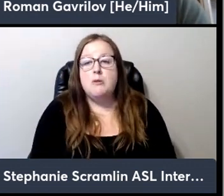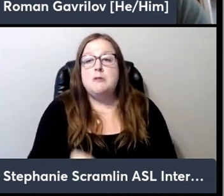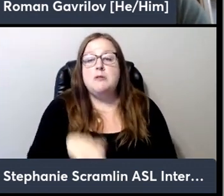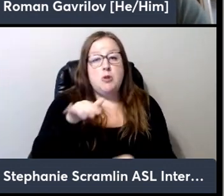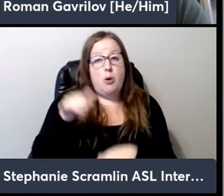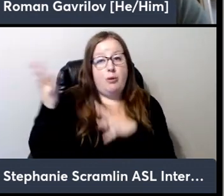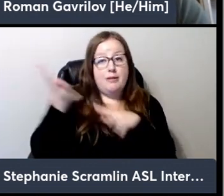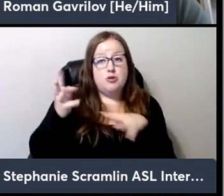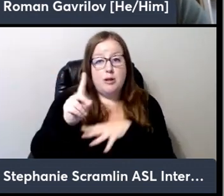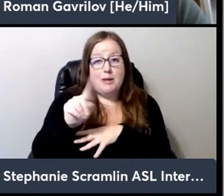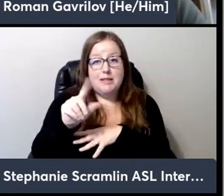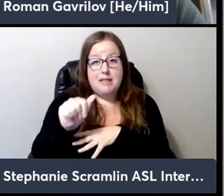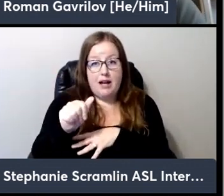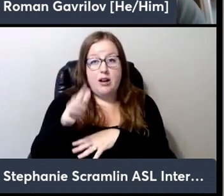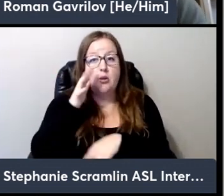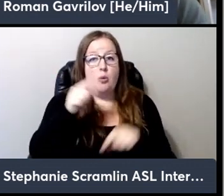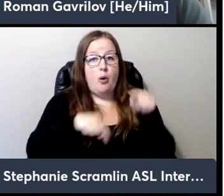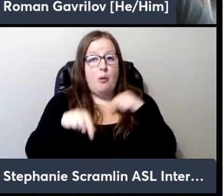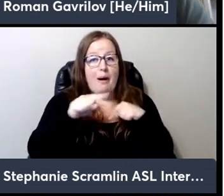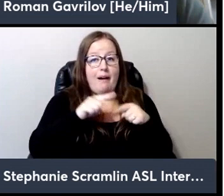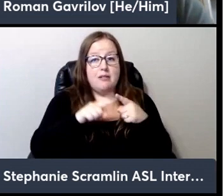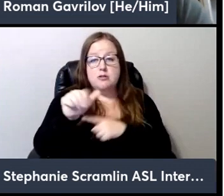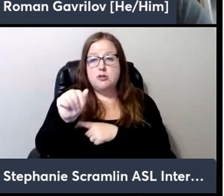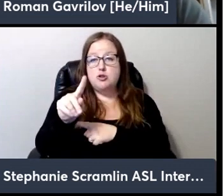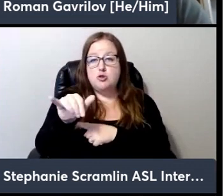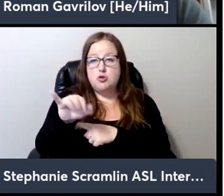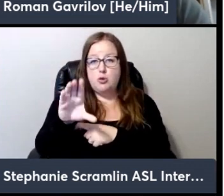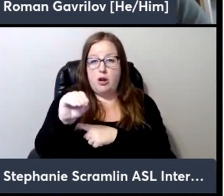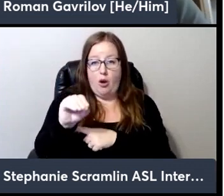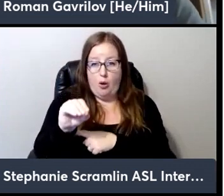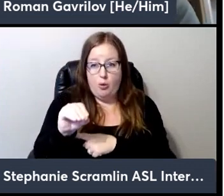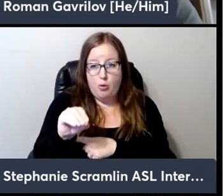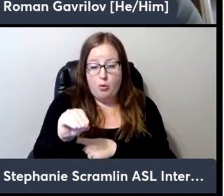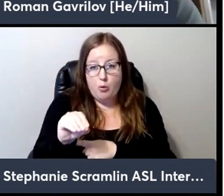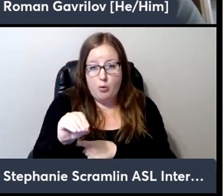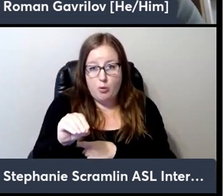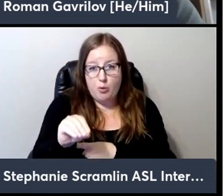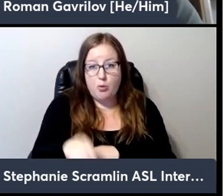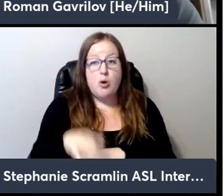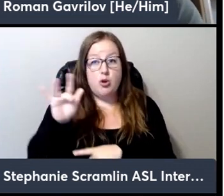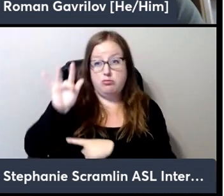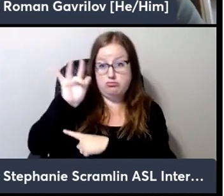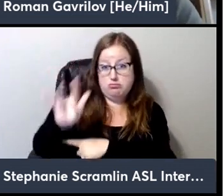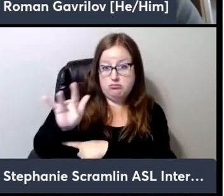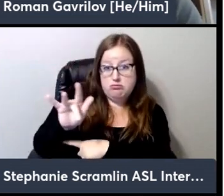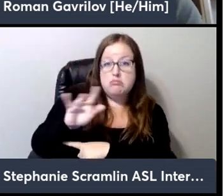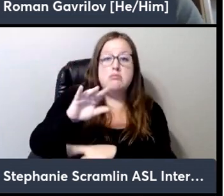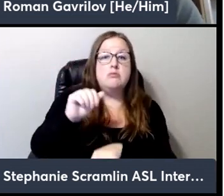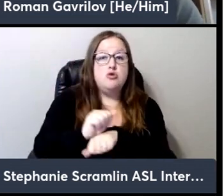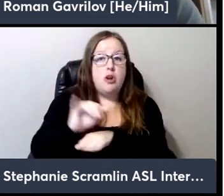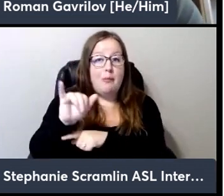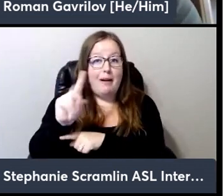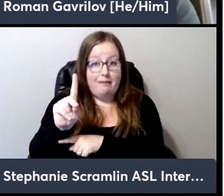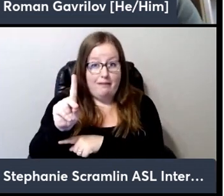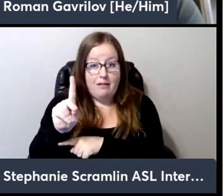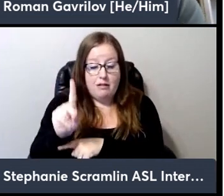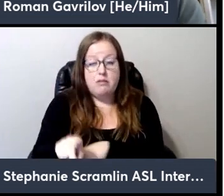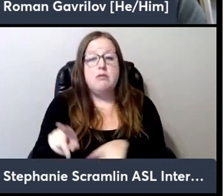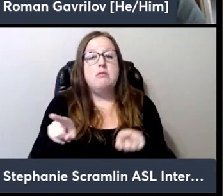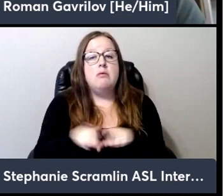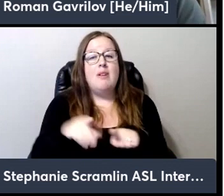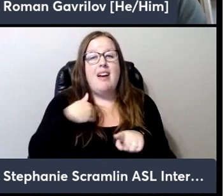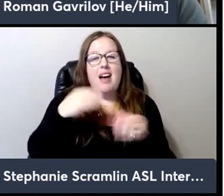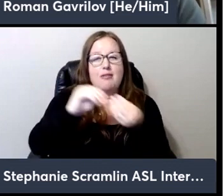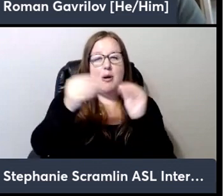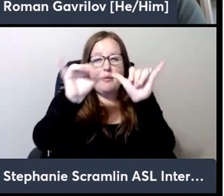streaming data, let's go back to Studio. And once you click on the job ID, you also have the